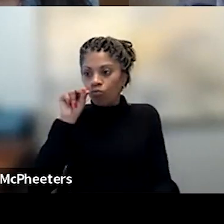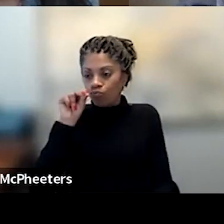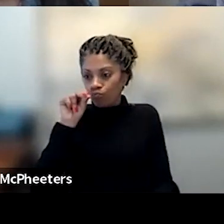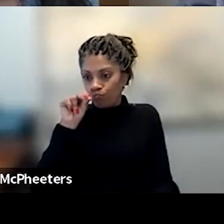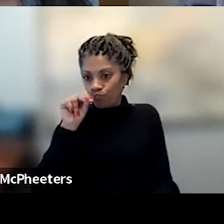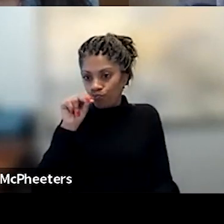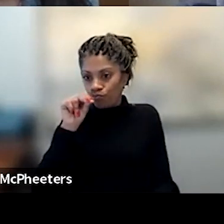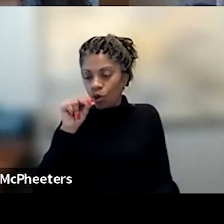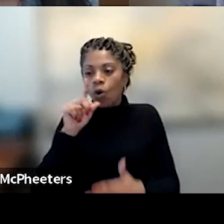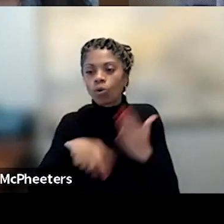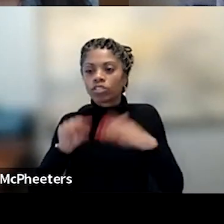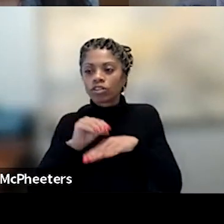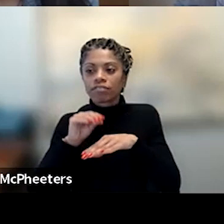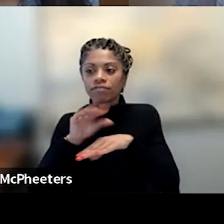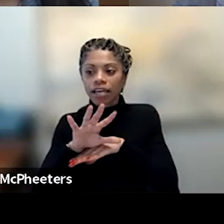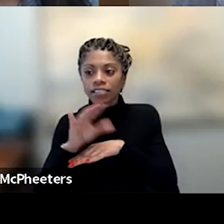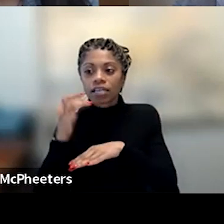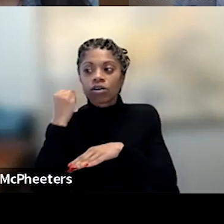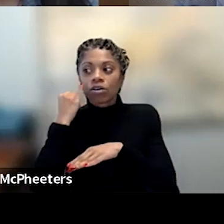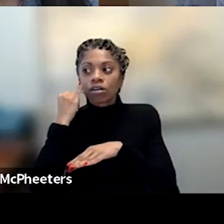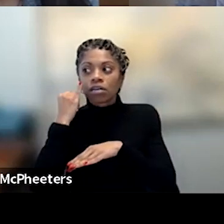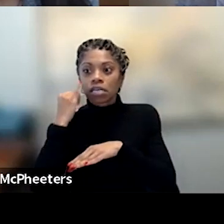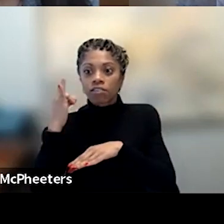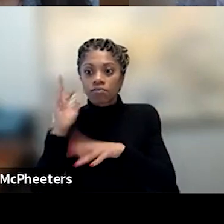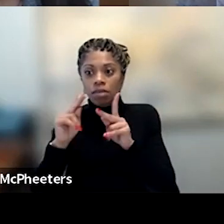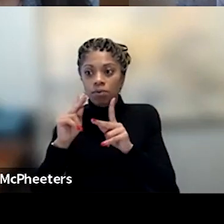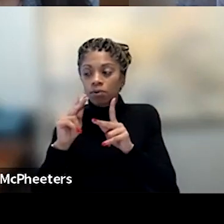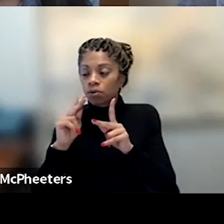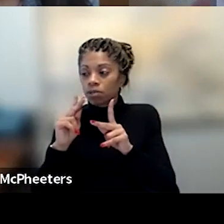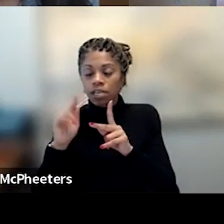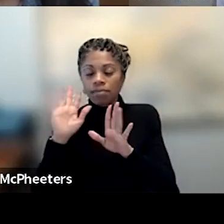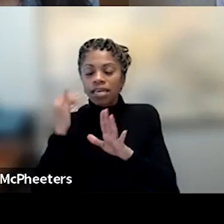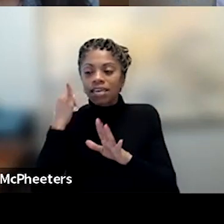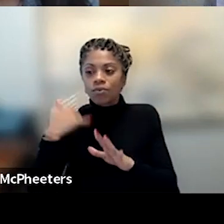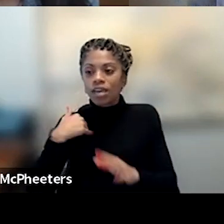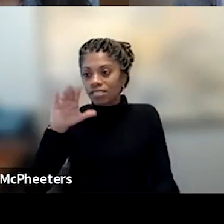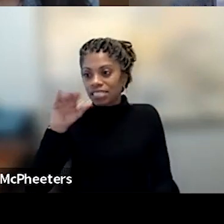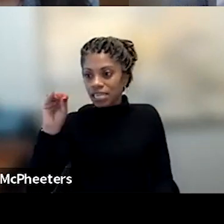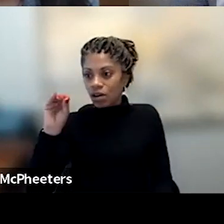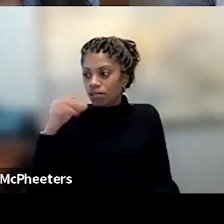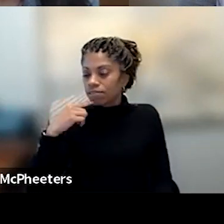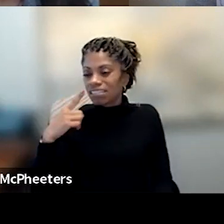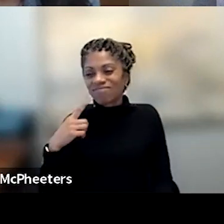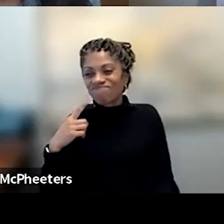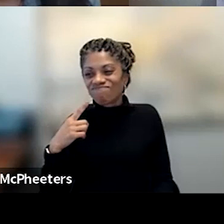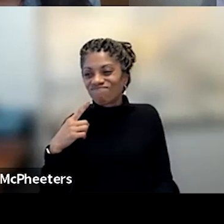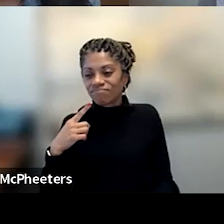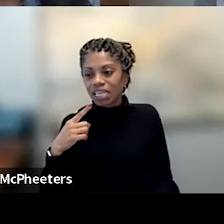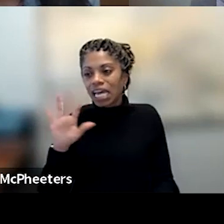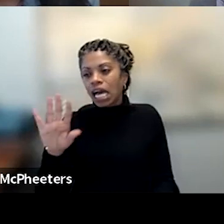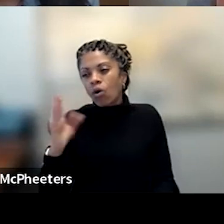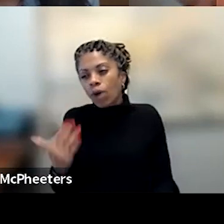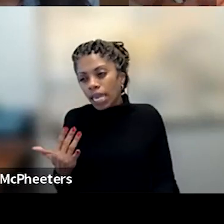What is your advice for people who don't have C-suites who have said go? And then we'll revisit that. But Kaniqua, so before you come off